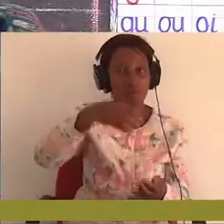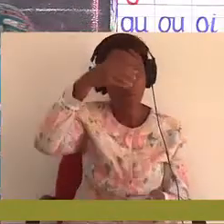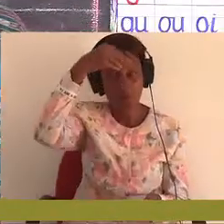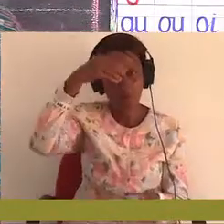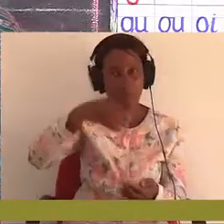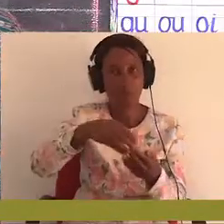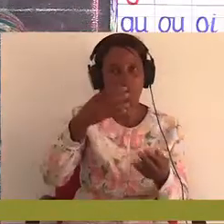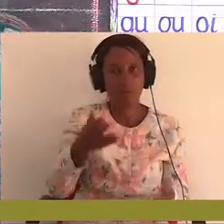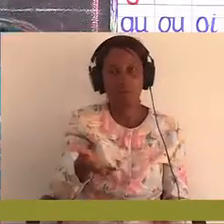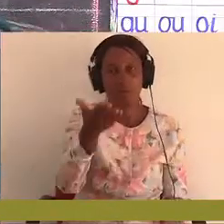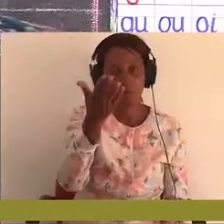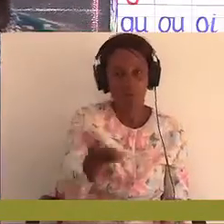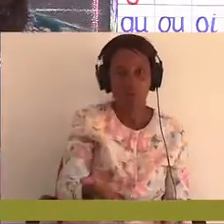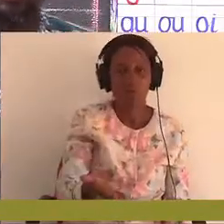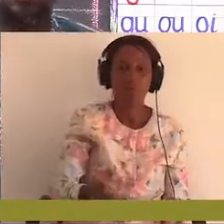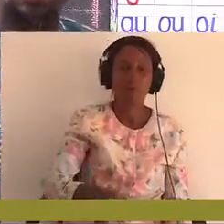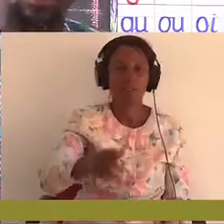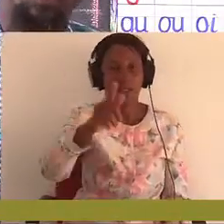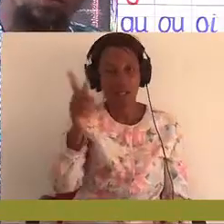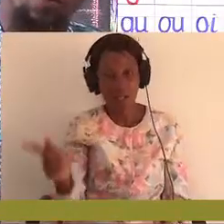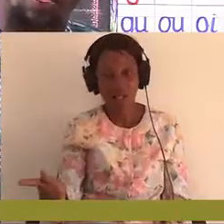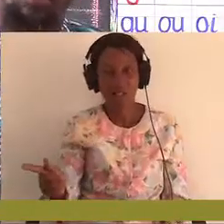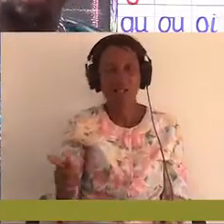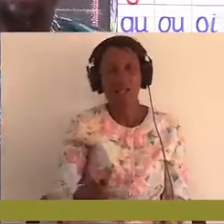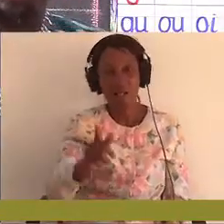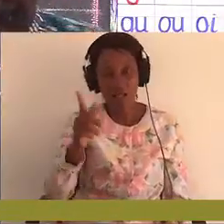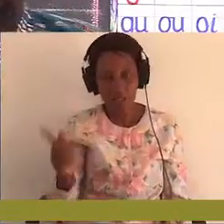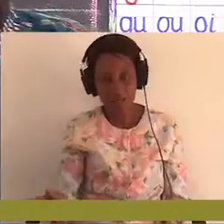learned was the g sound.